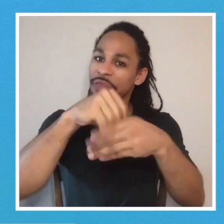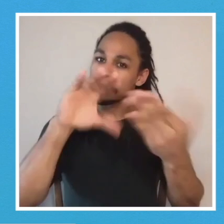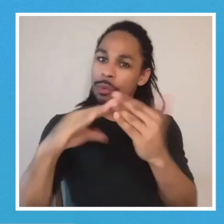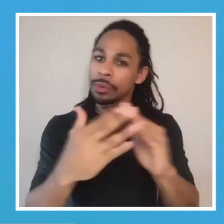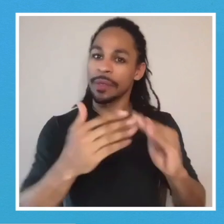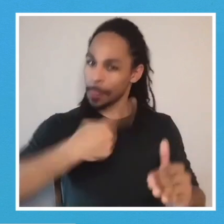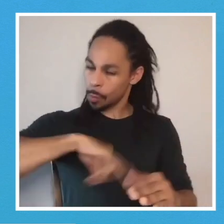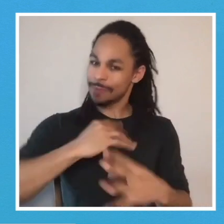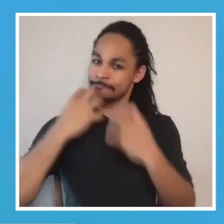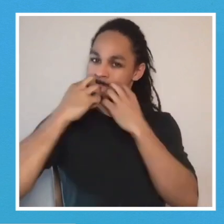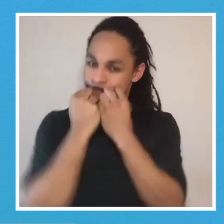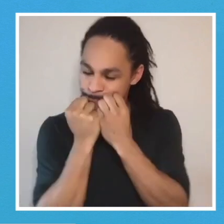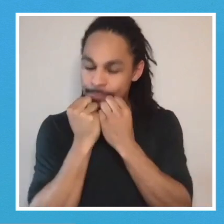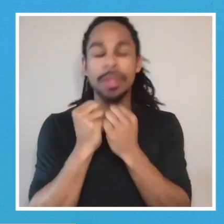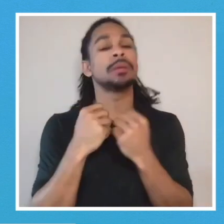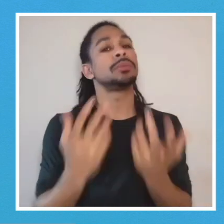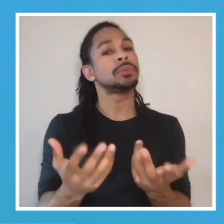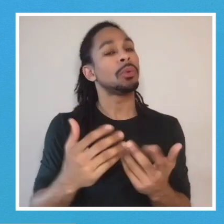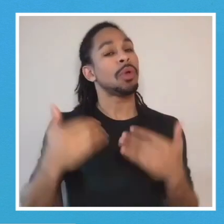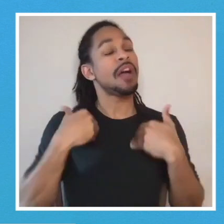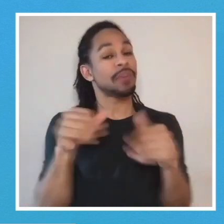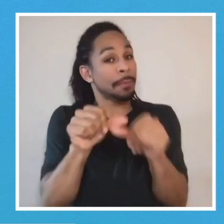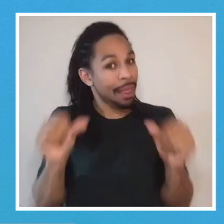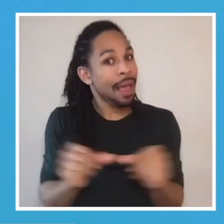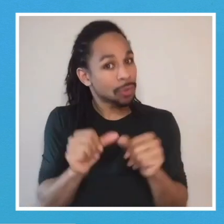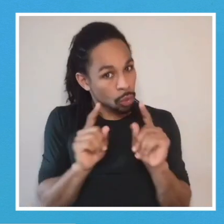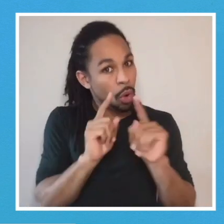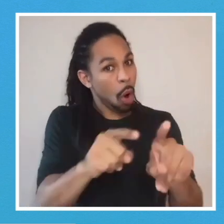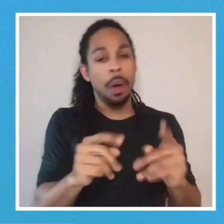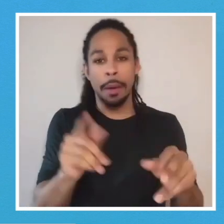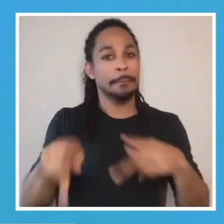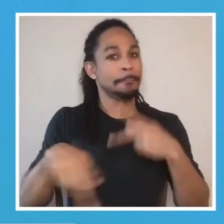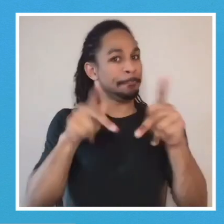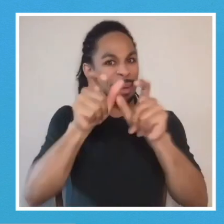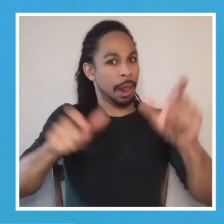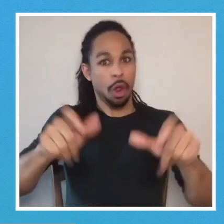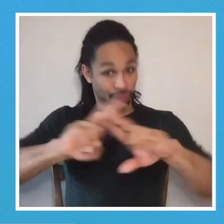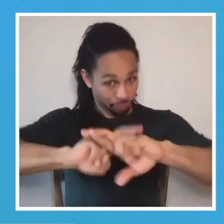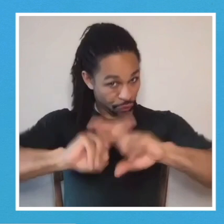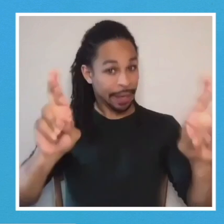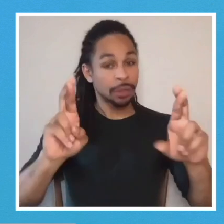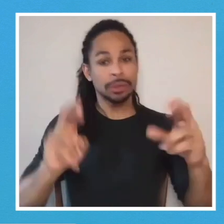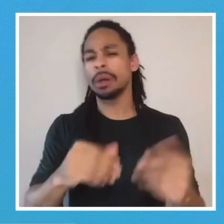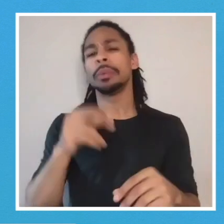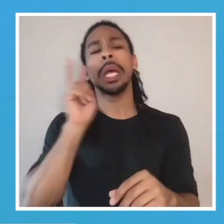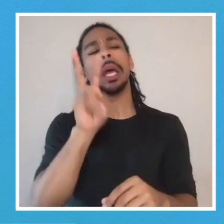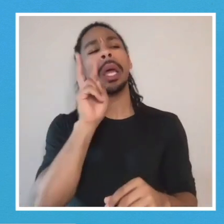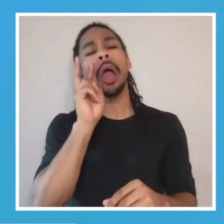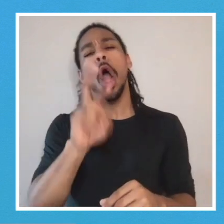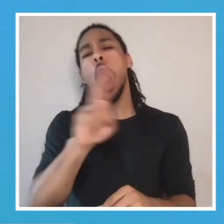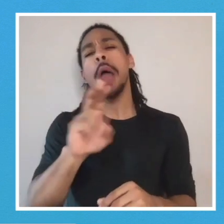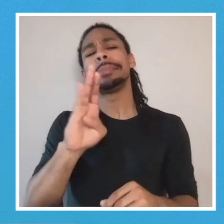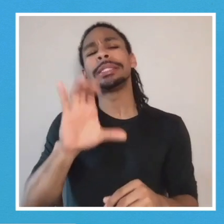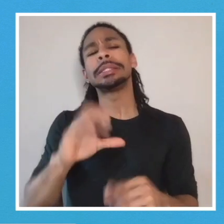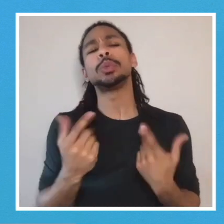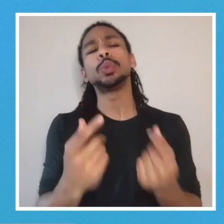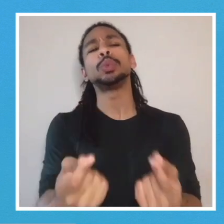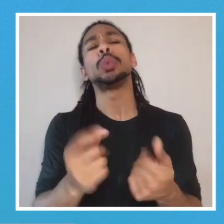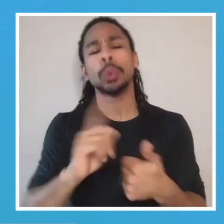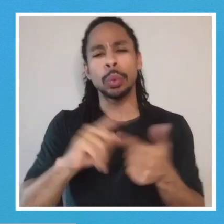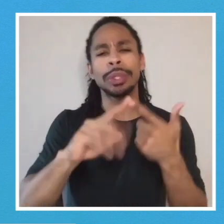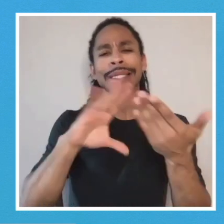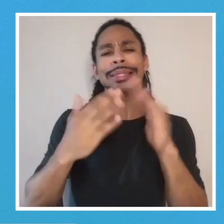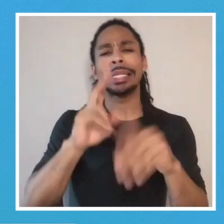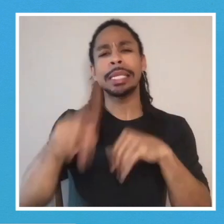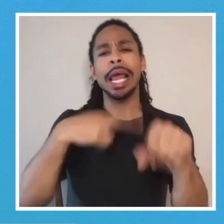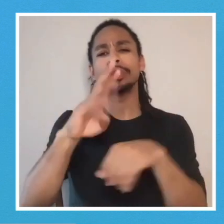so there's a place to go, and people are ready to go. We're waiting on what is RBC going to do? What's CNB going to do? What's City National Bank? What are